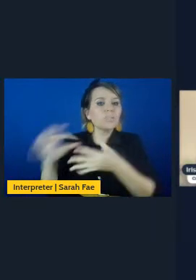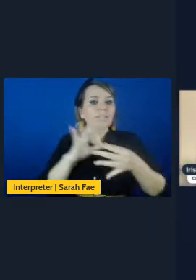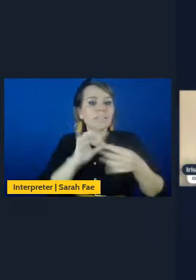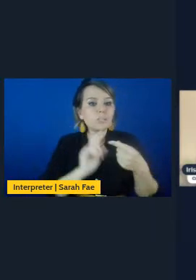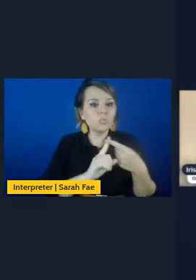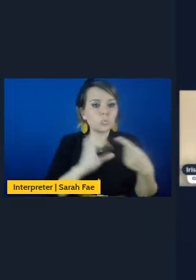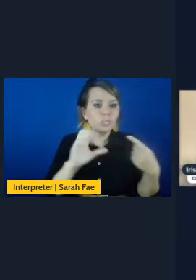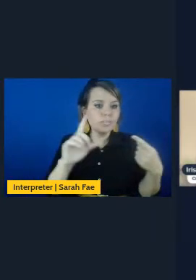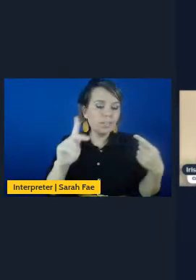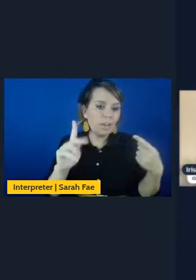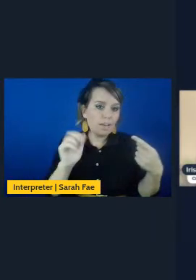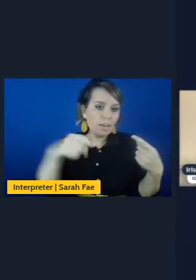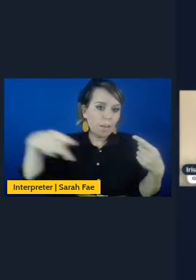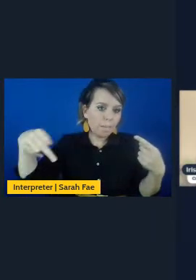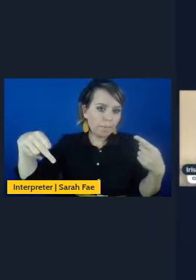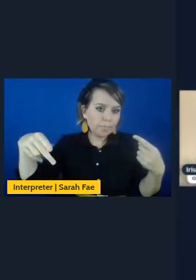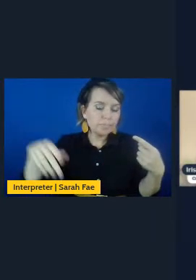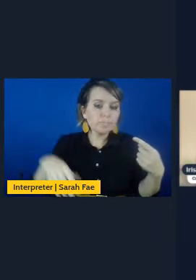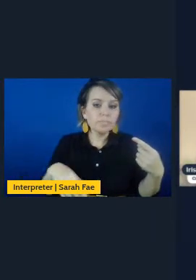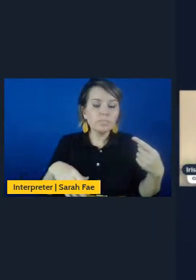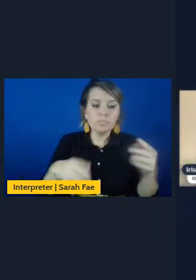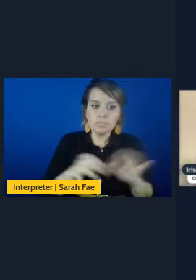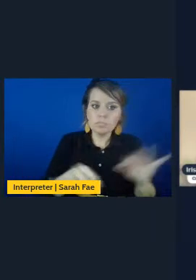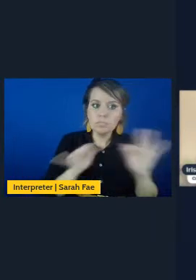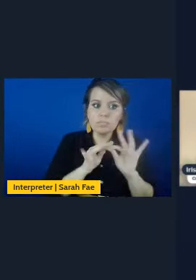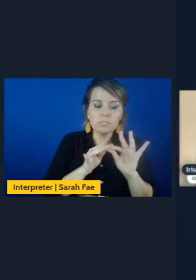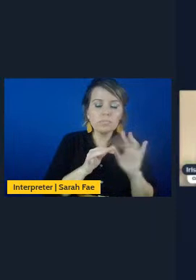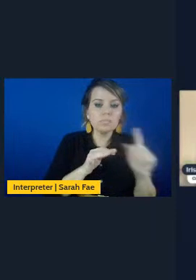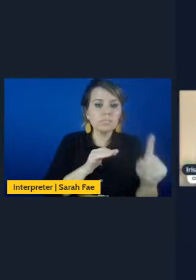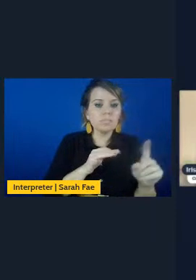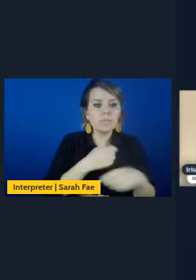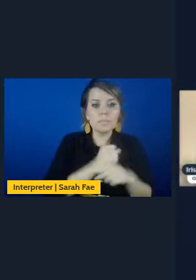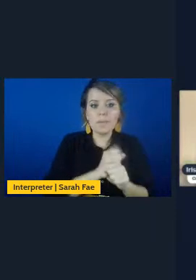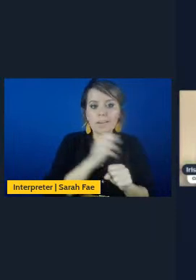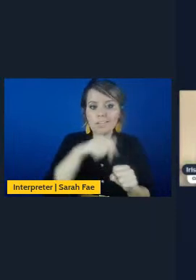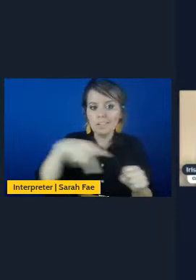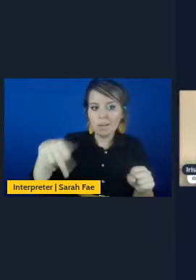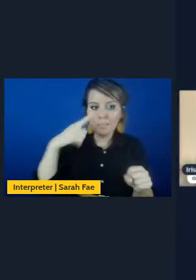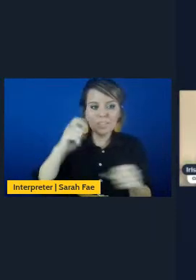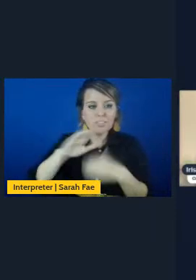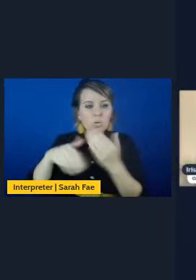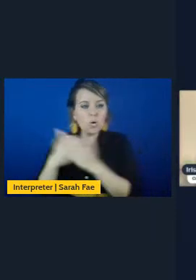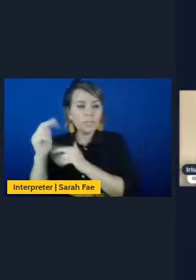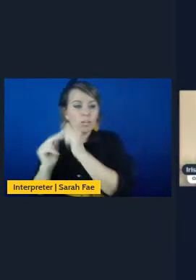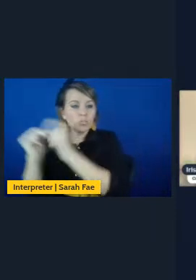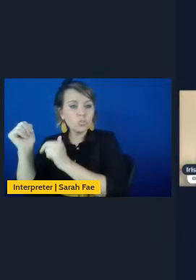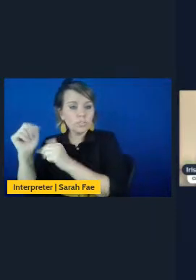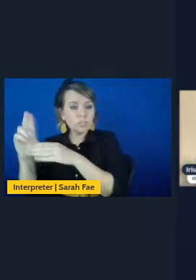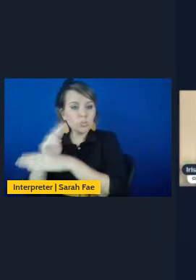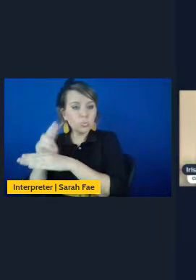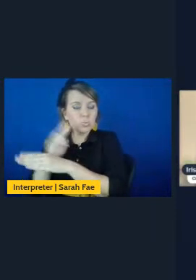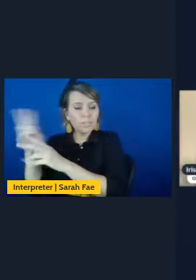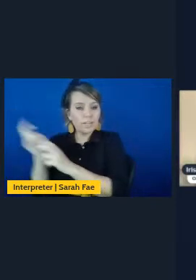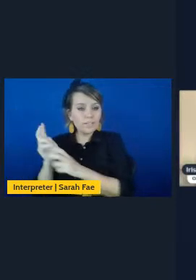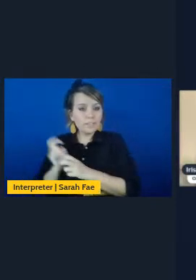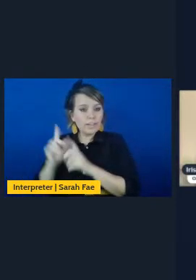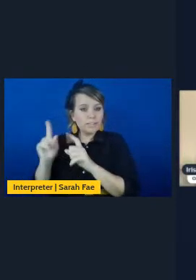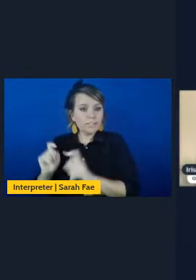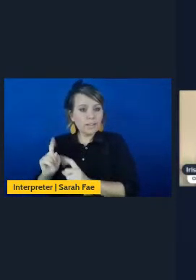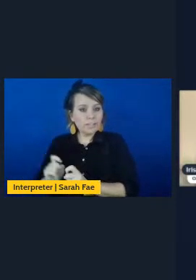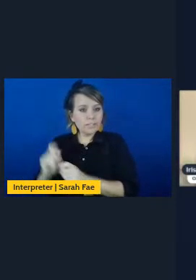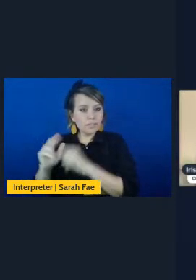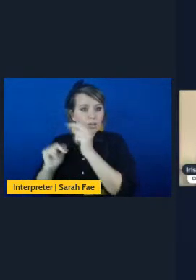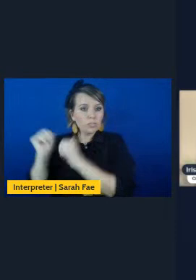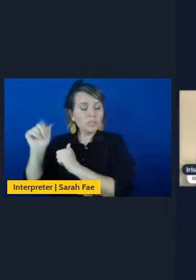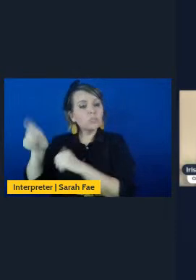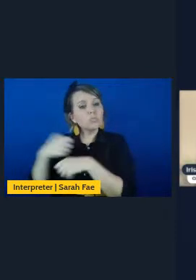So it's important to create an app because all the integration test constructs using the integ-test CDK construct should be